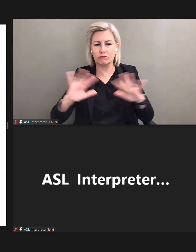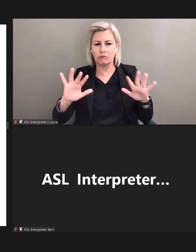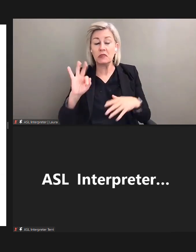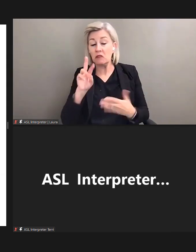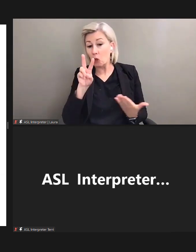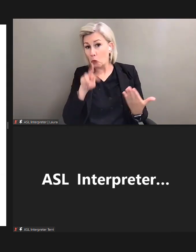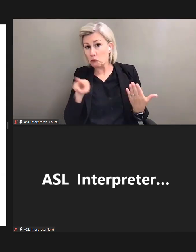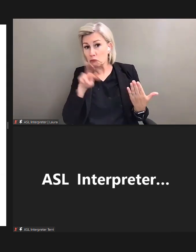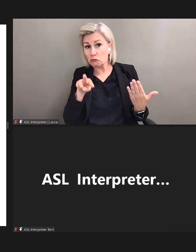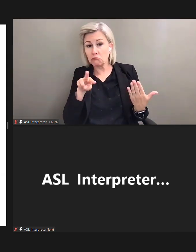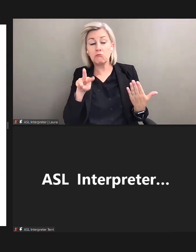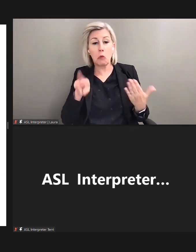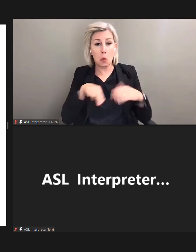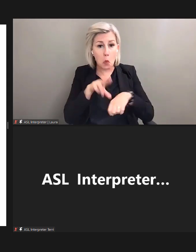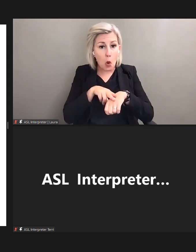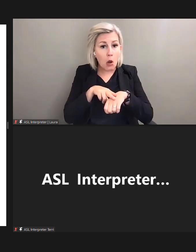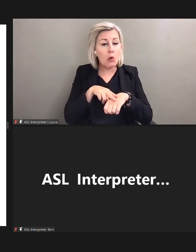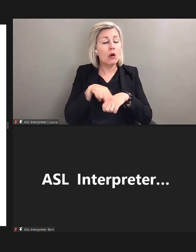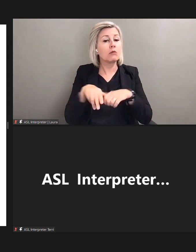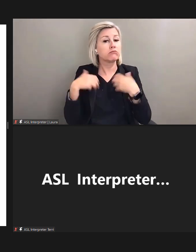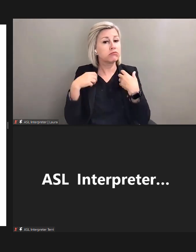and healthy,